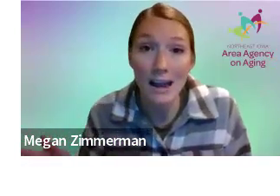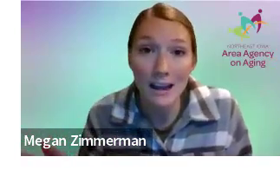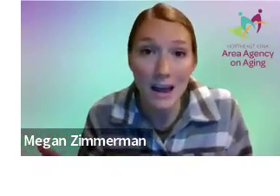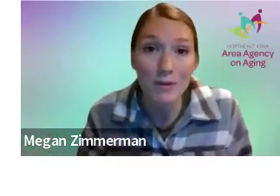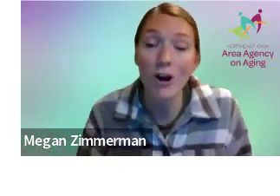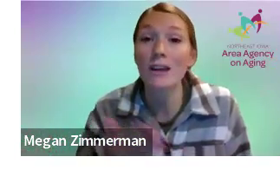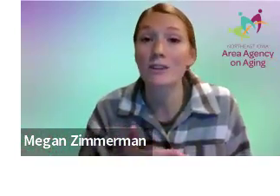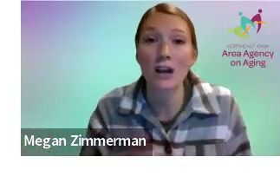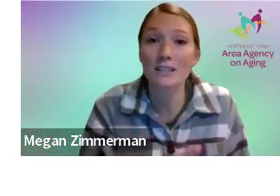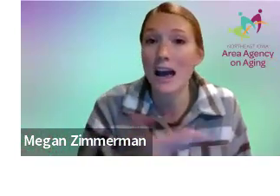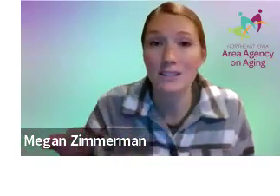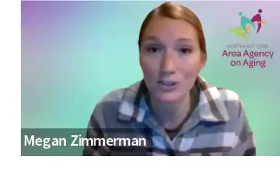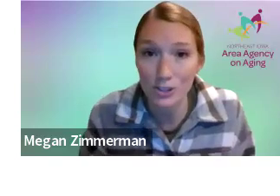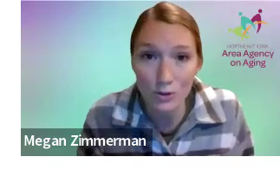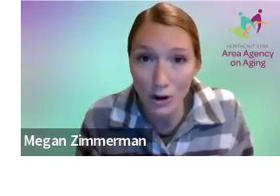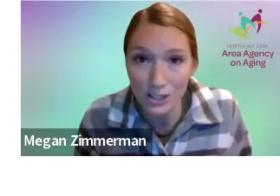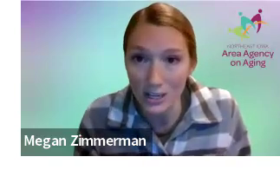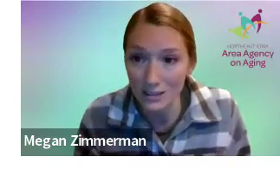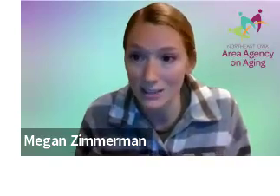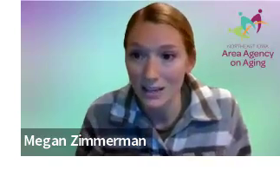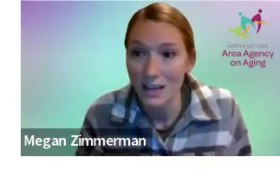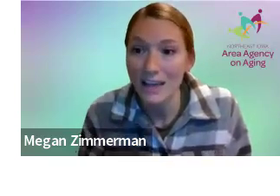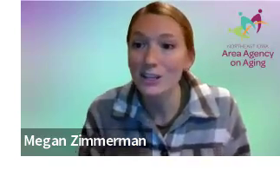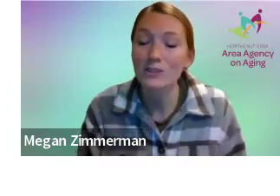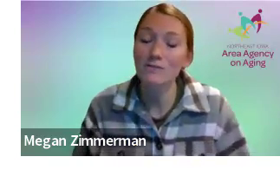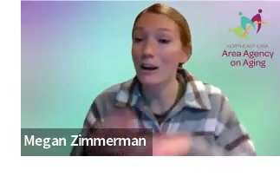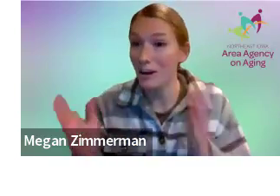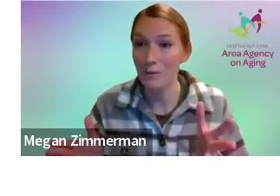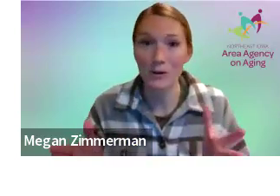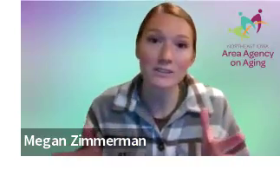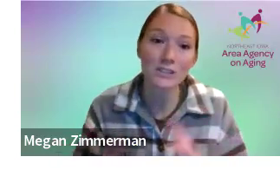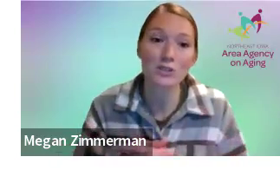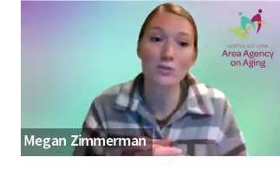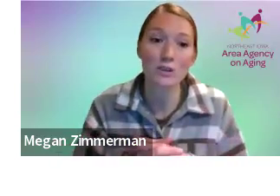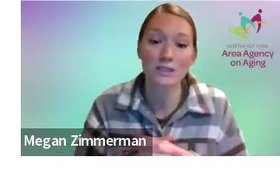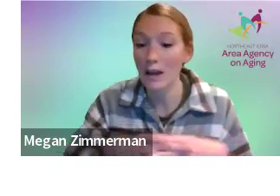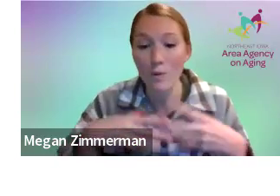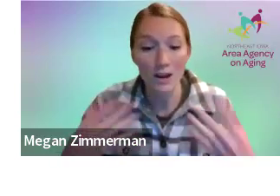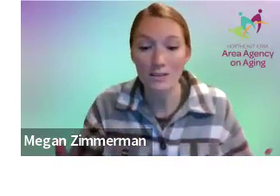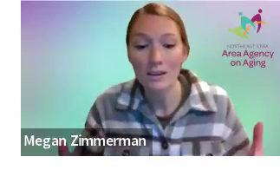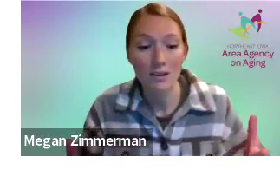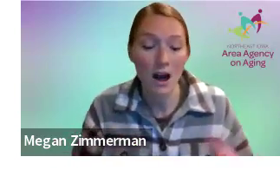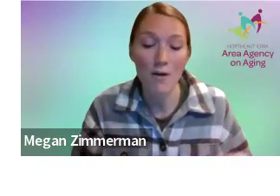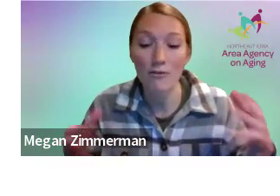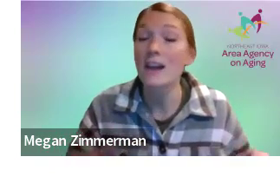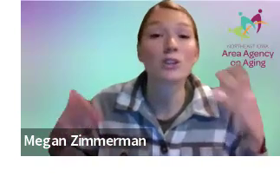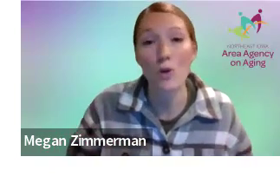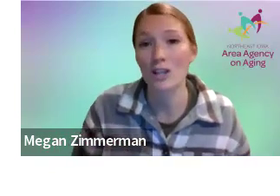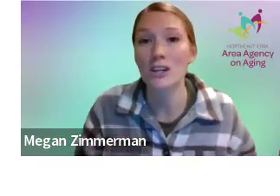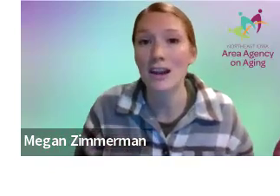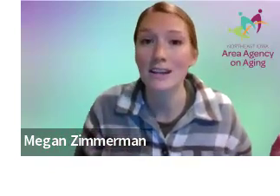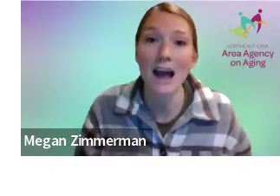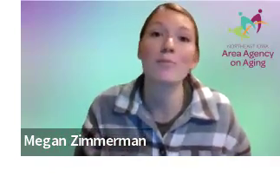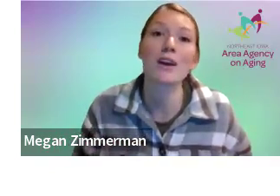saying hi, and we've already tried to ask her 2 questions. And so it's very important to say one phrase